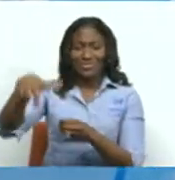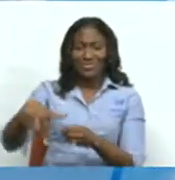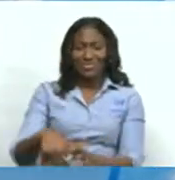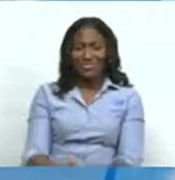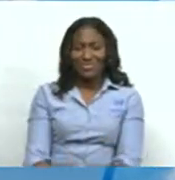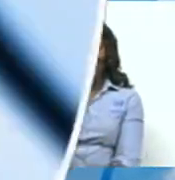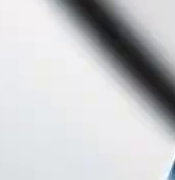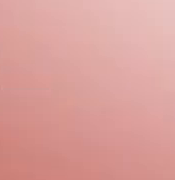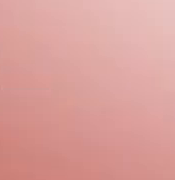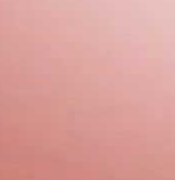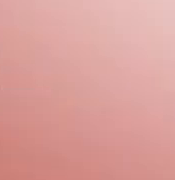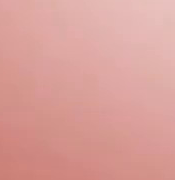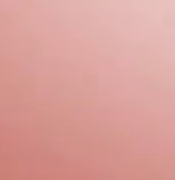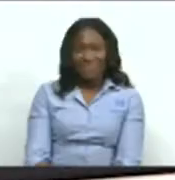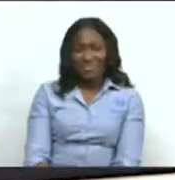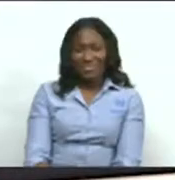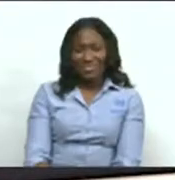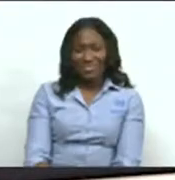weather forecast.